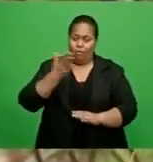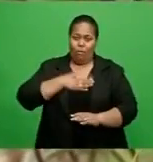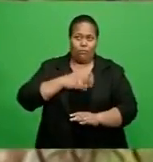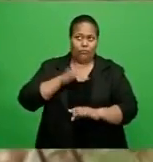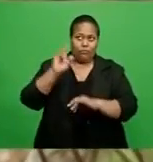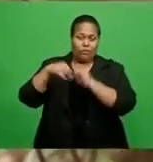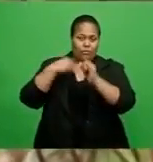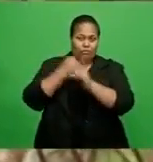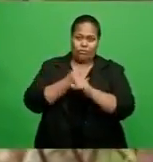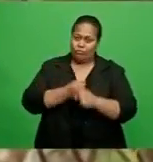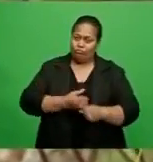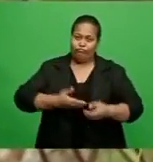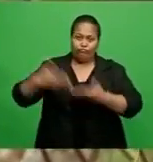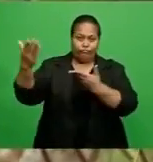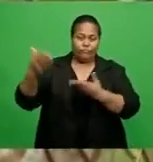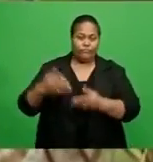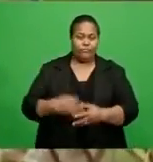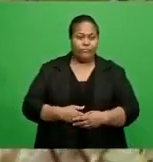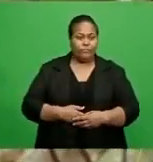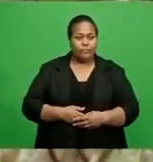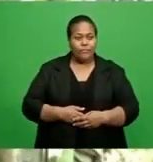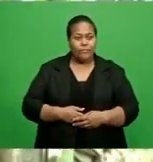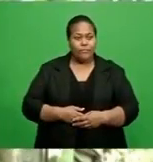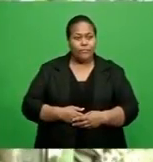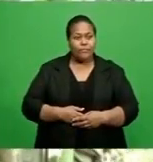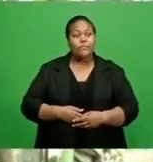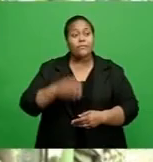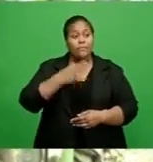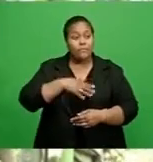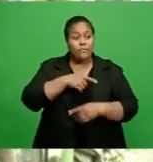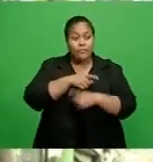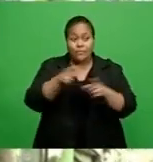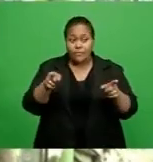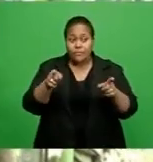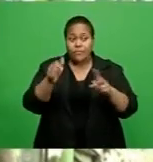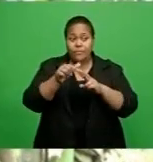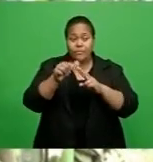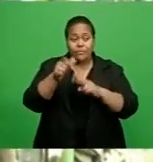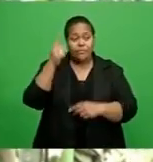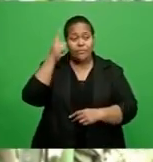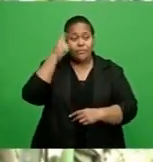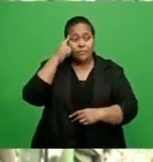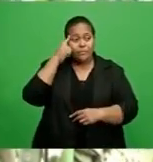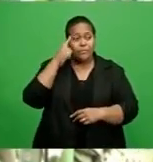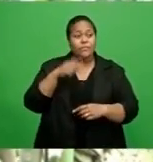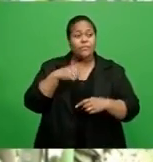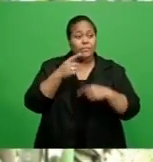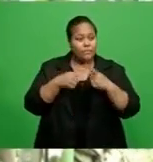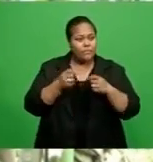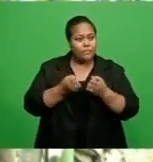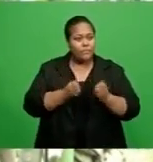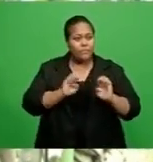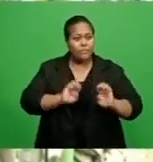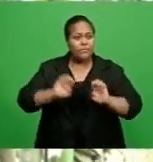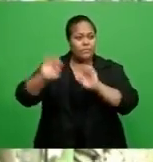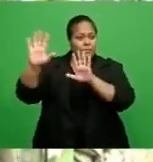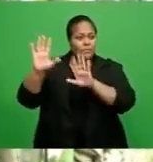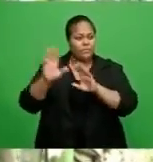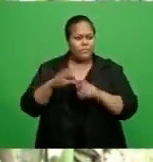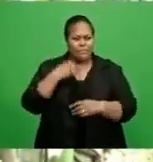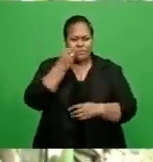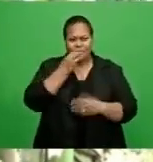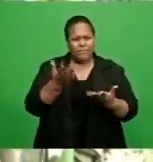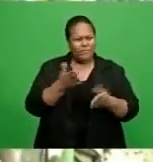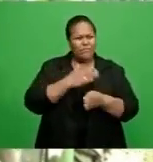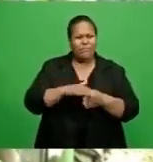crops. I want you to also start thinking about export crops. What are these